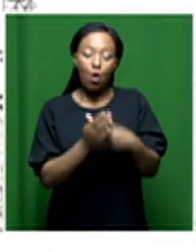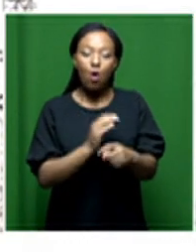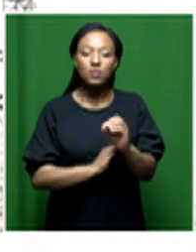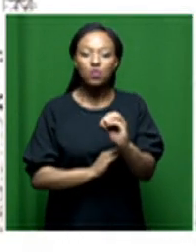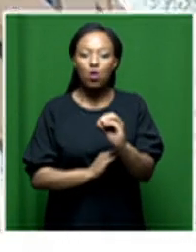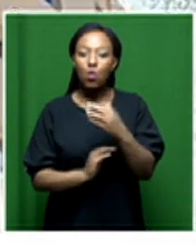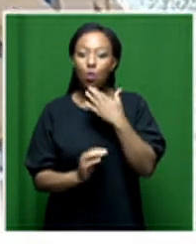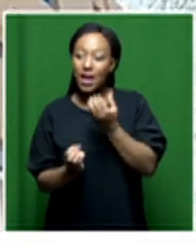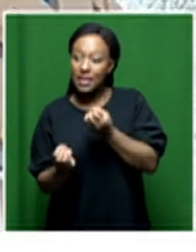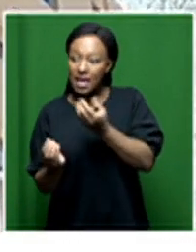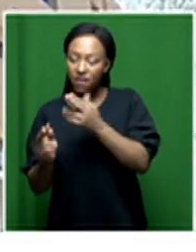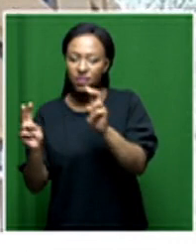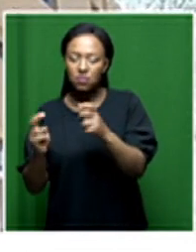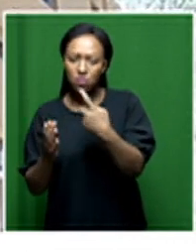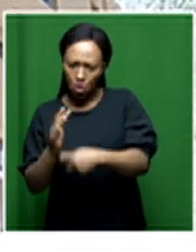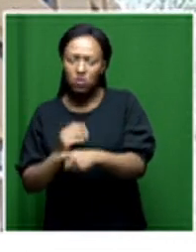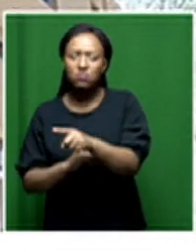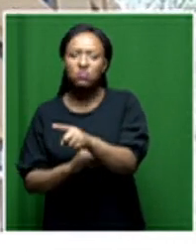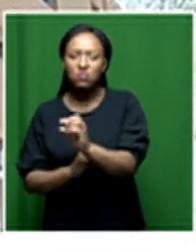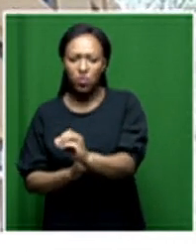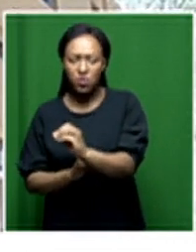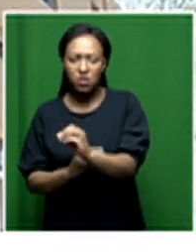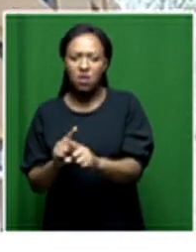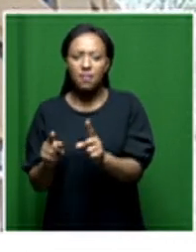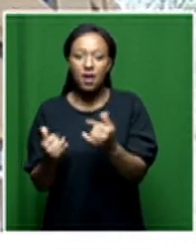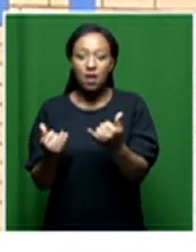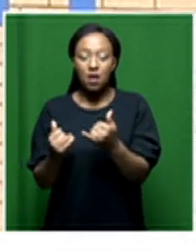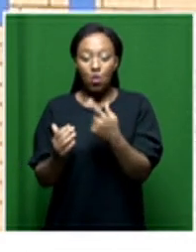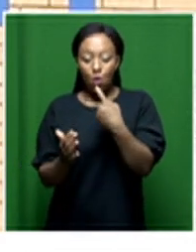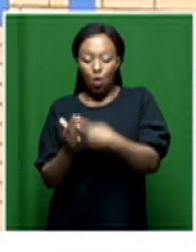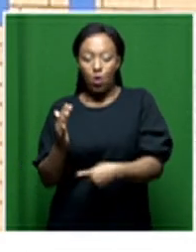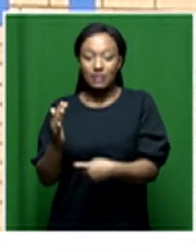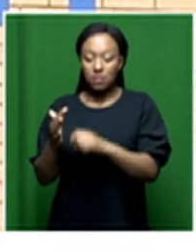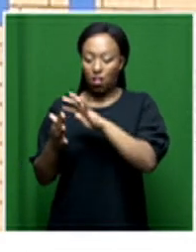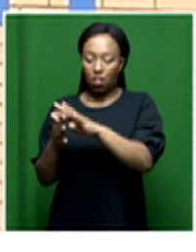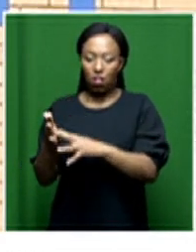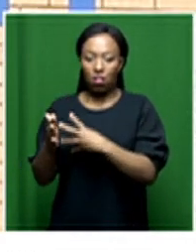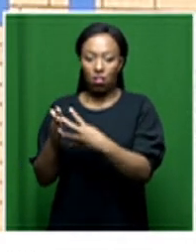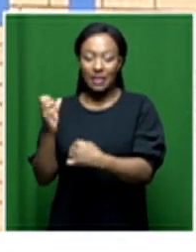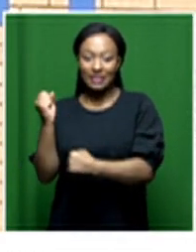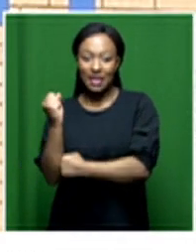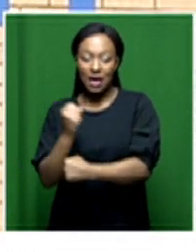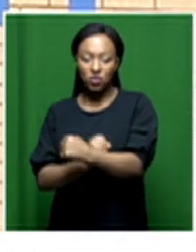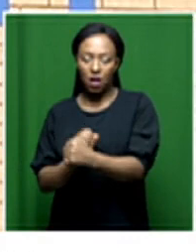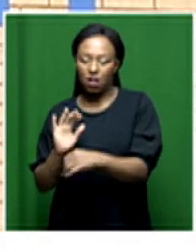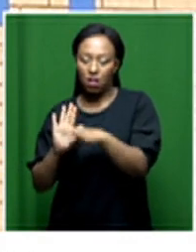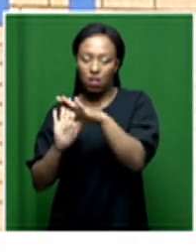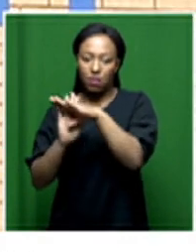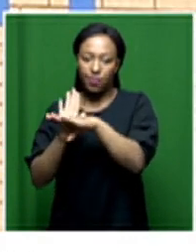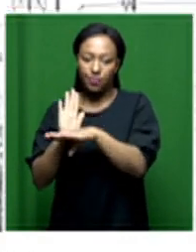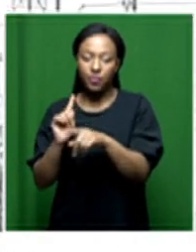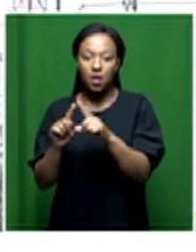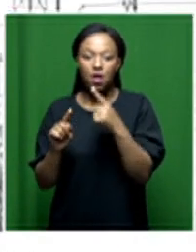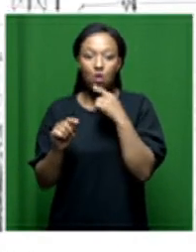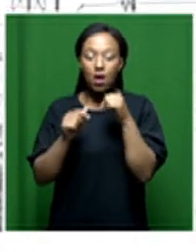that delivery. And what Eskom is saying at the moment, the cost structures are such that they don't reflect the cost of